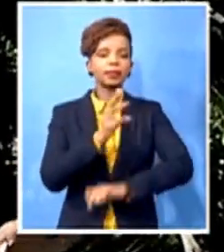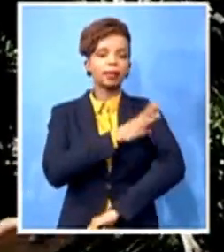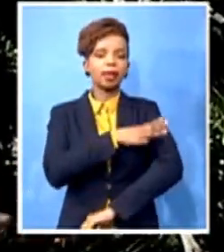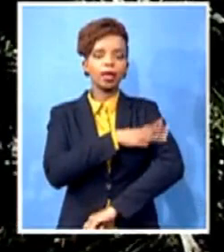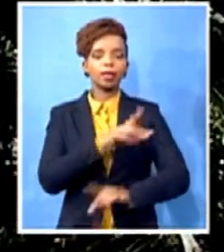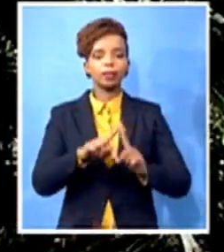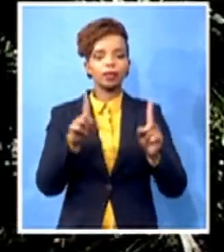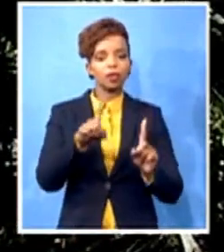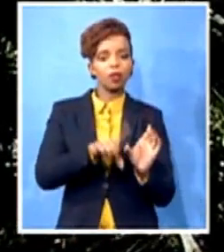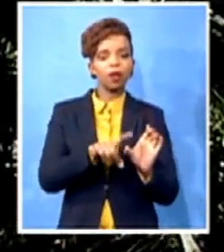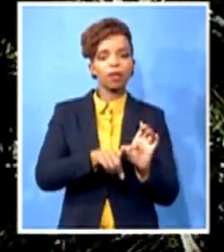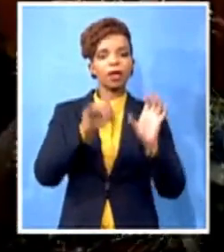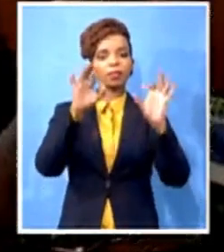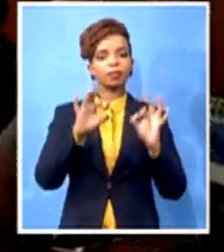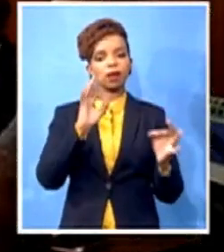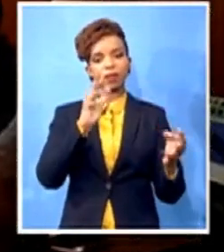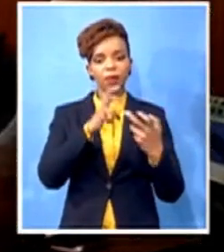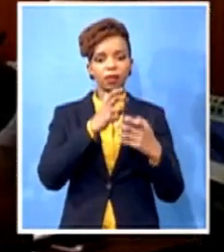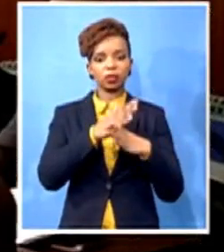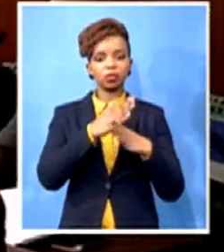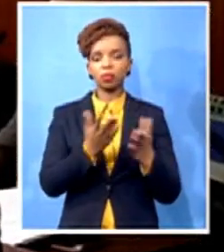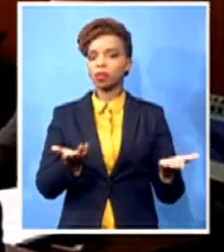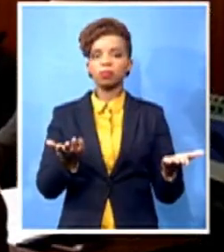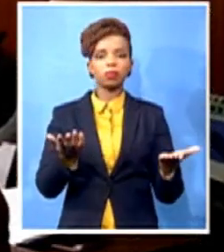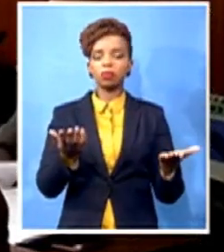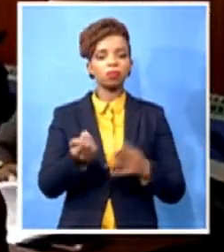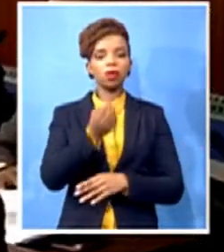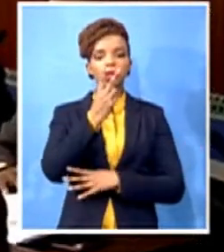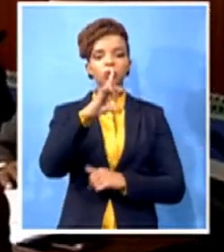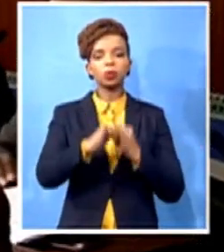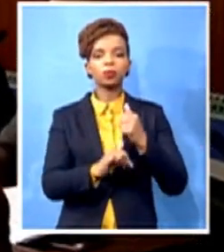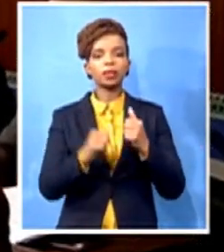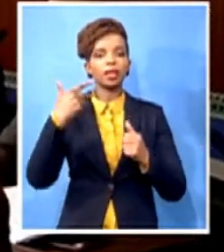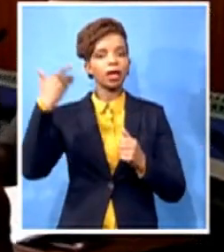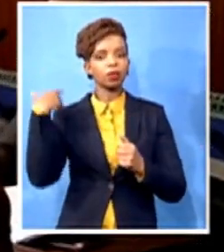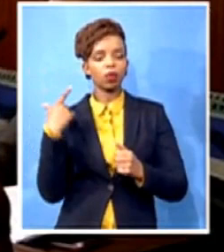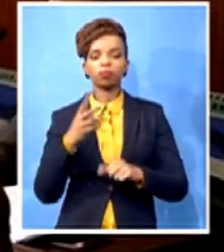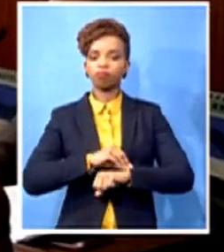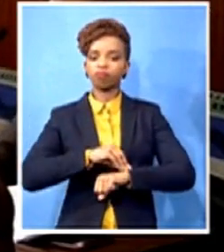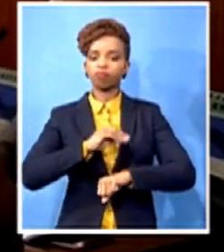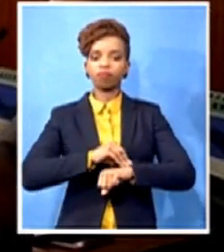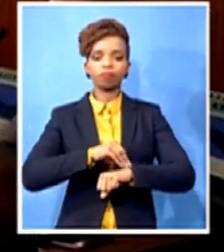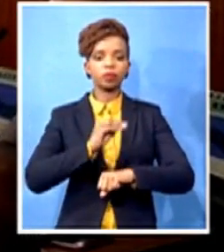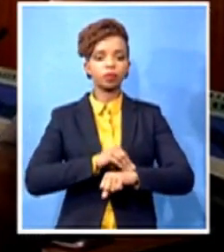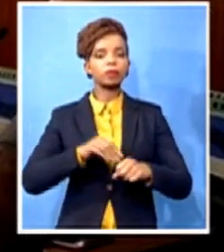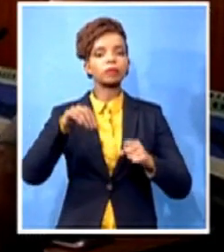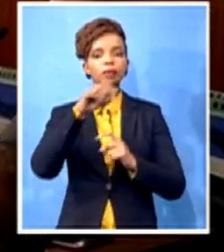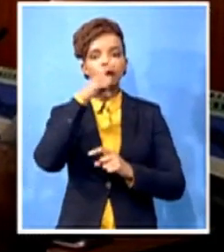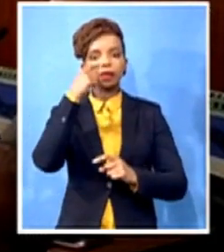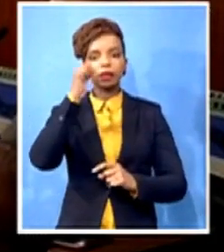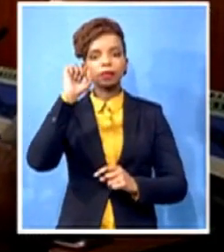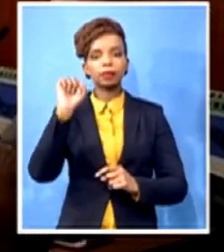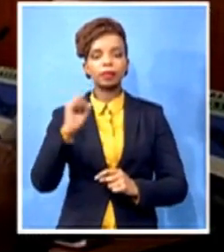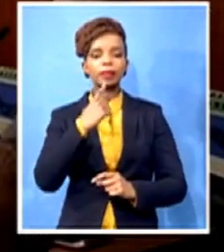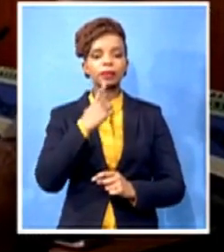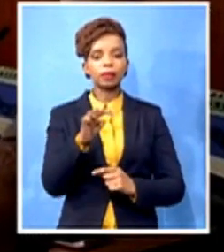months ago there was trouble looming around his name. There were allegations that he has fraud and corruption, so much so that the DA actually went to court